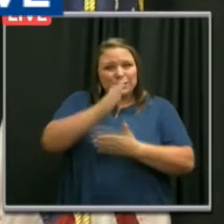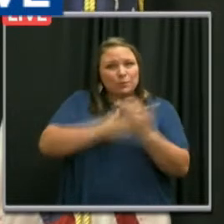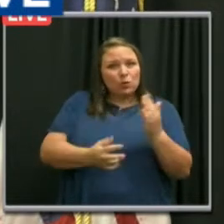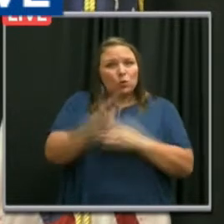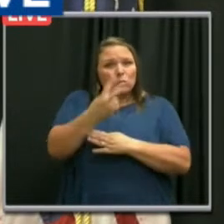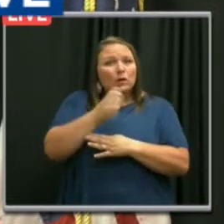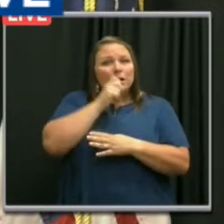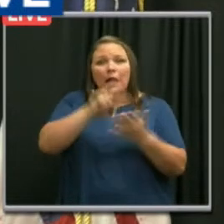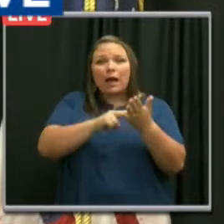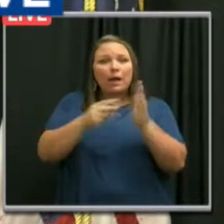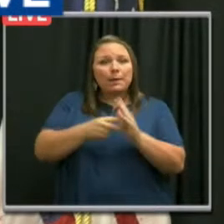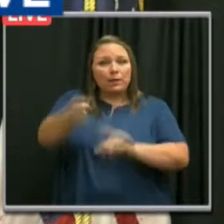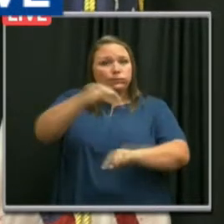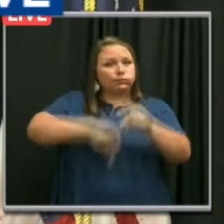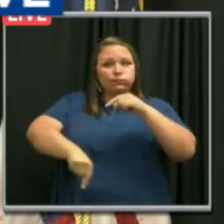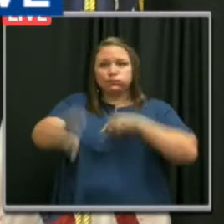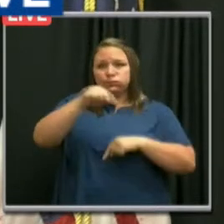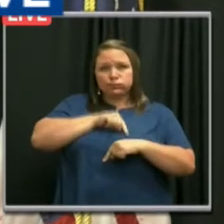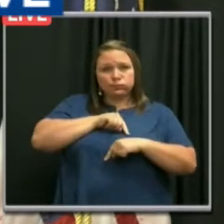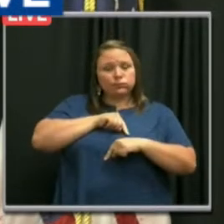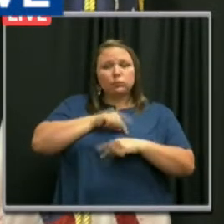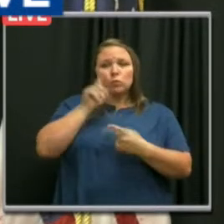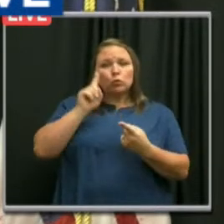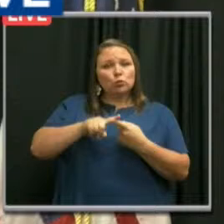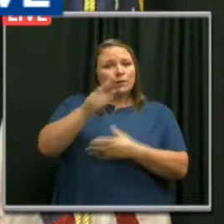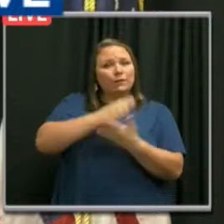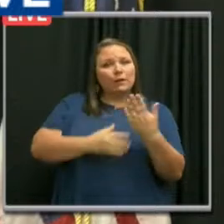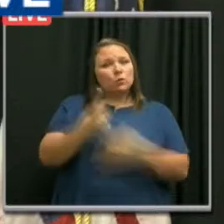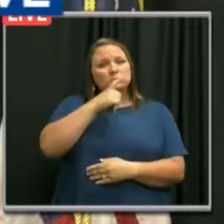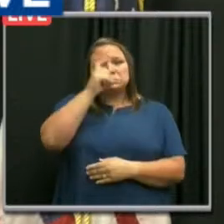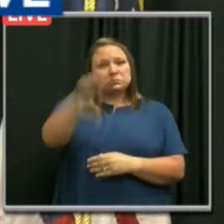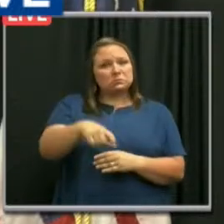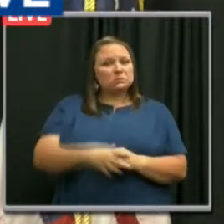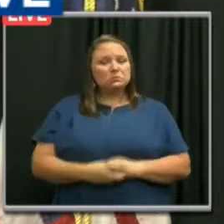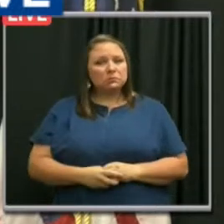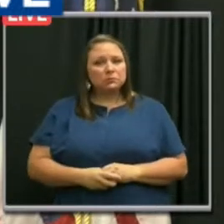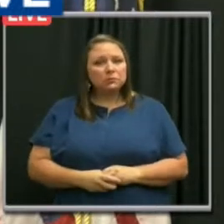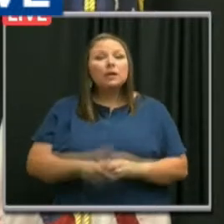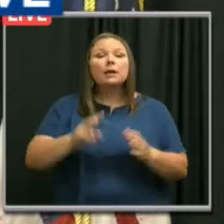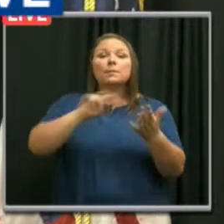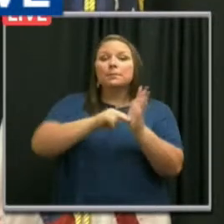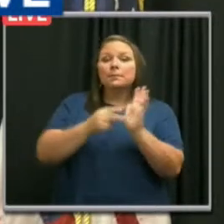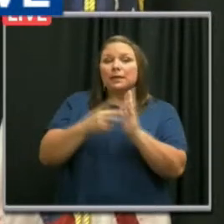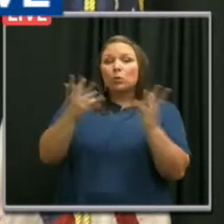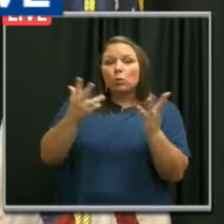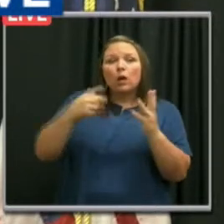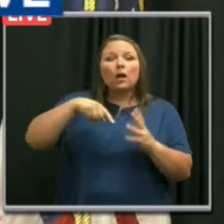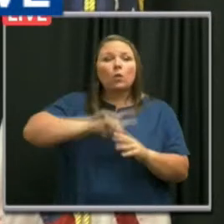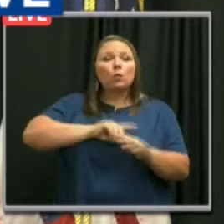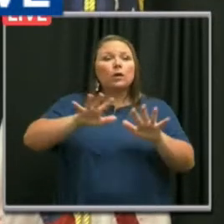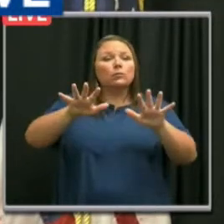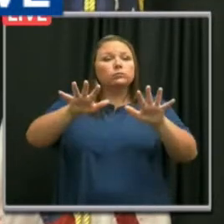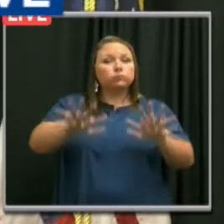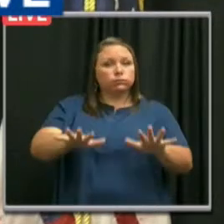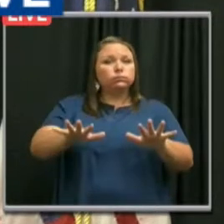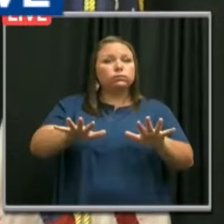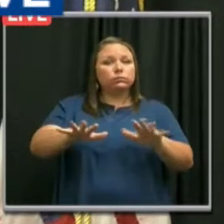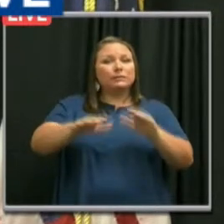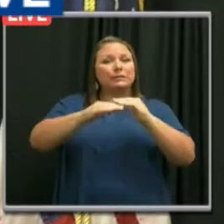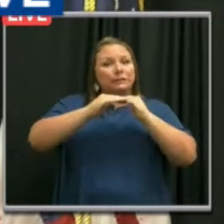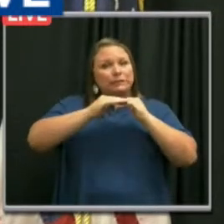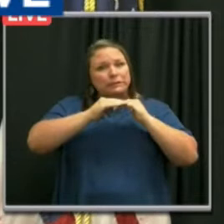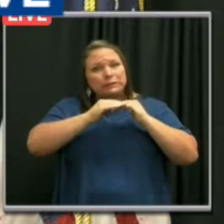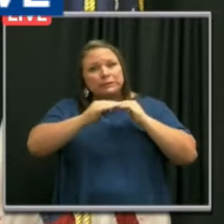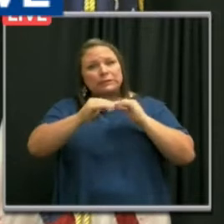does not mean that we're regressing or that we have to go back to phase 1. It just means that we are staying at status quo